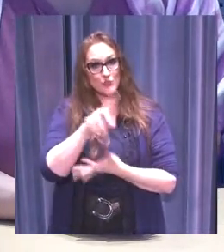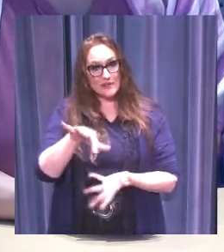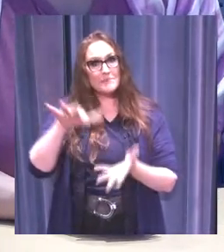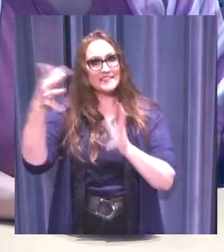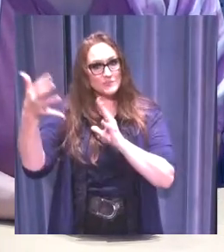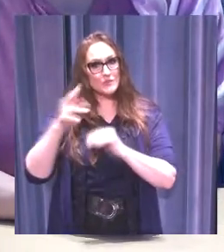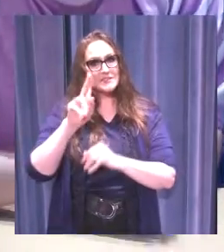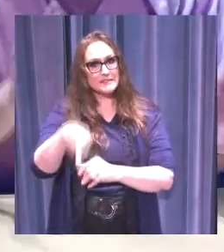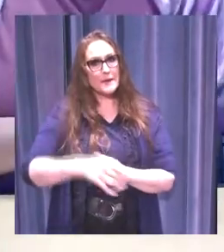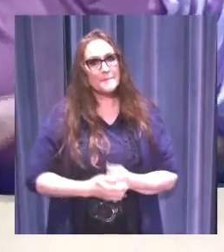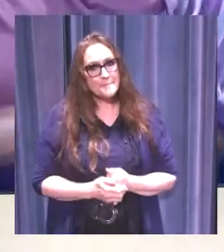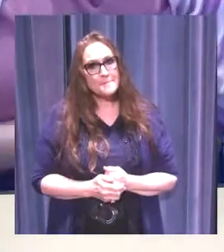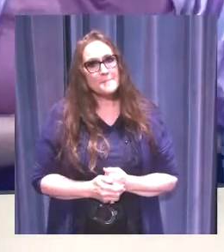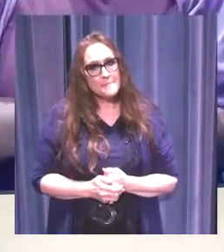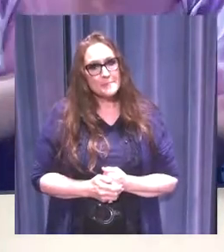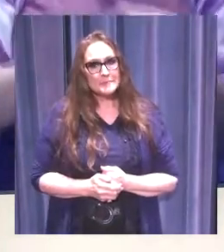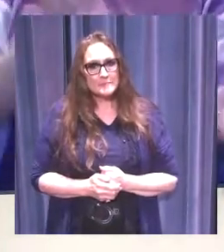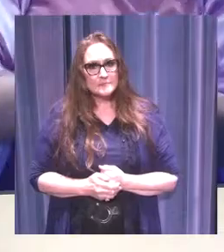this one up.